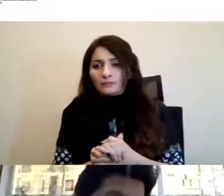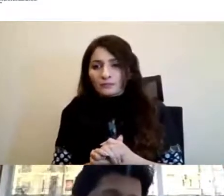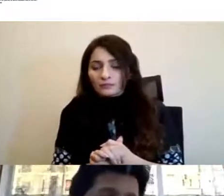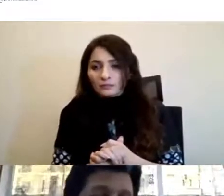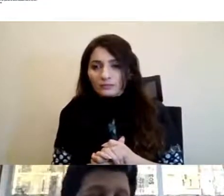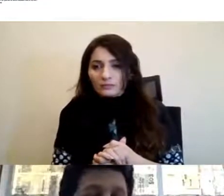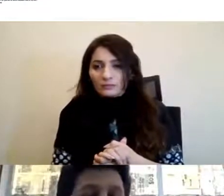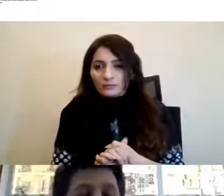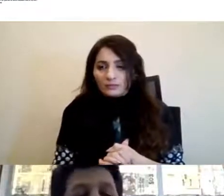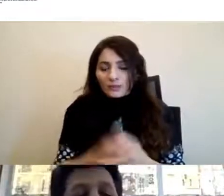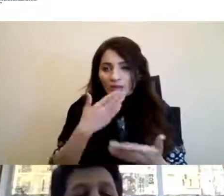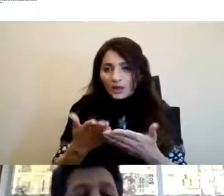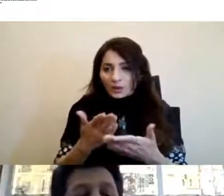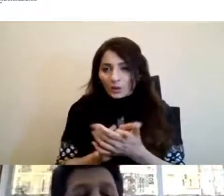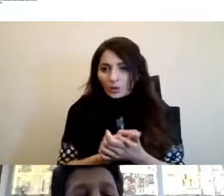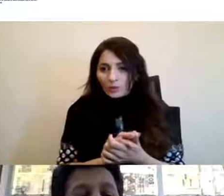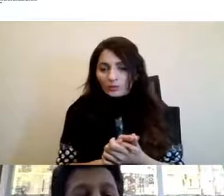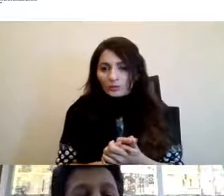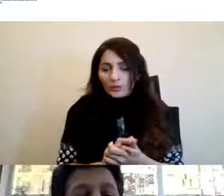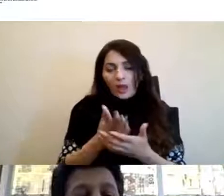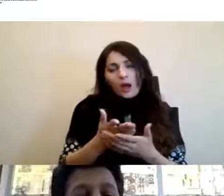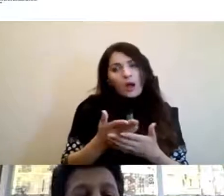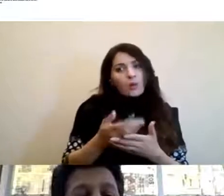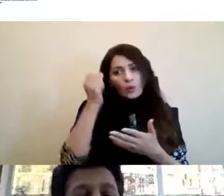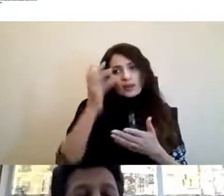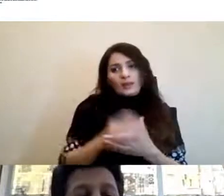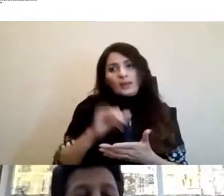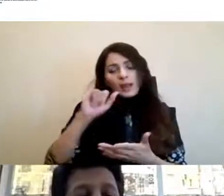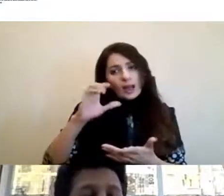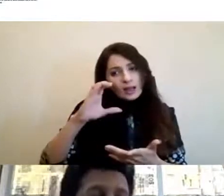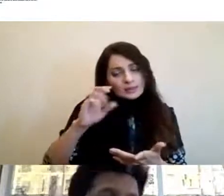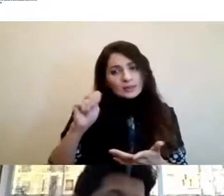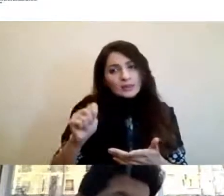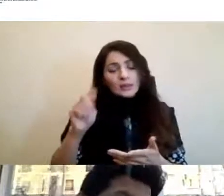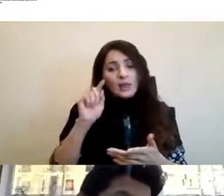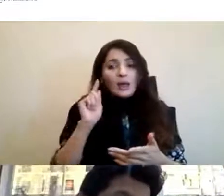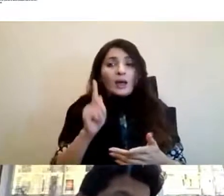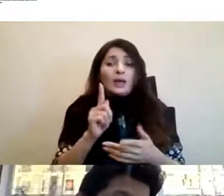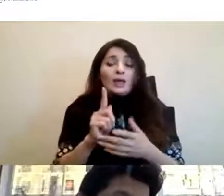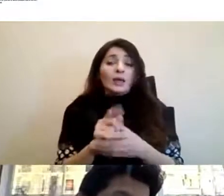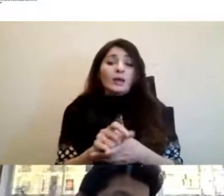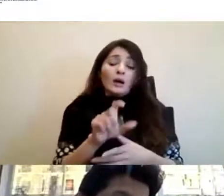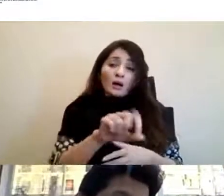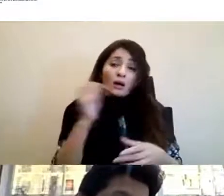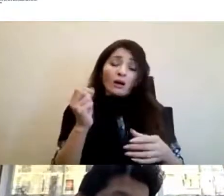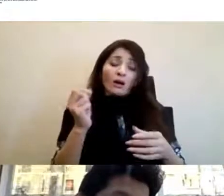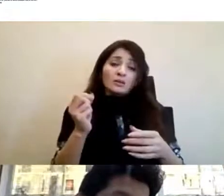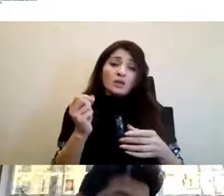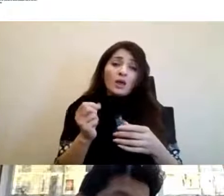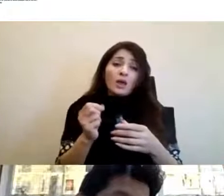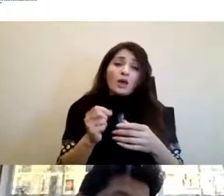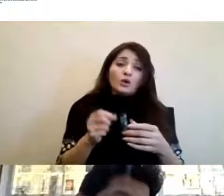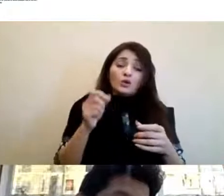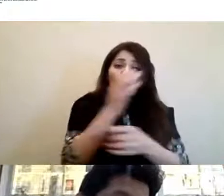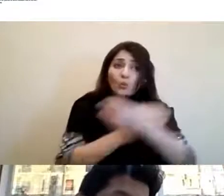Thank you very much. You know, ICT is now a key tool for a person with disabilities to overcome their